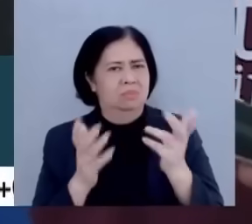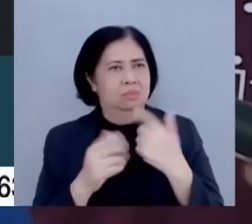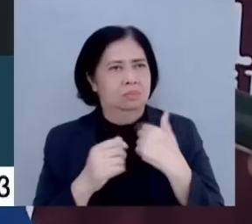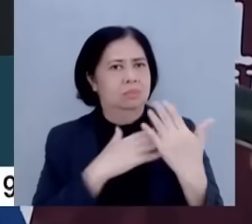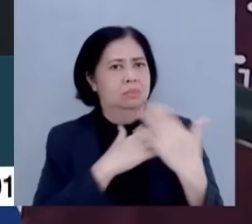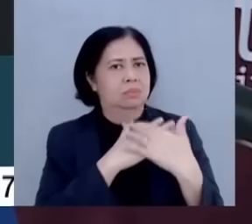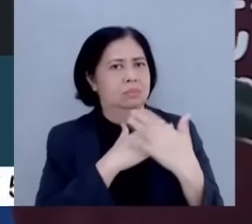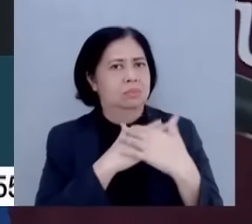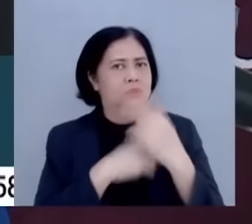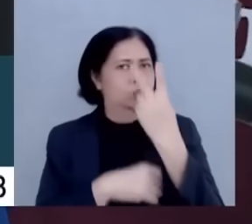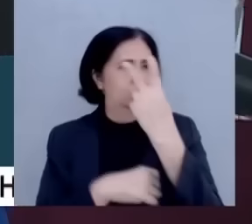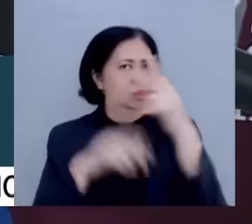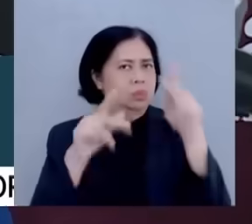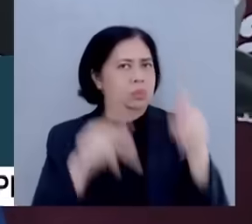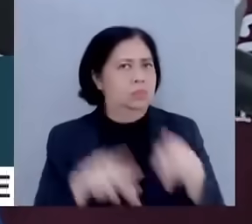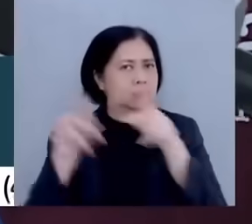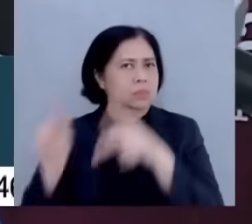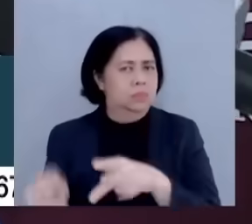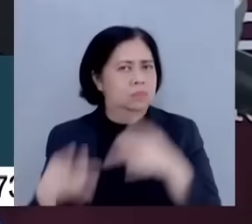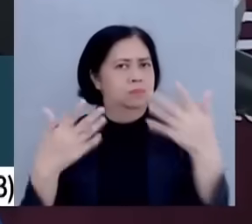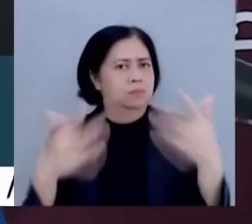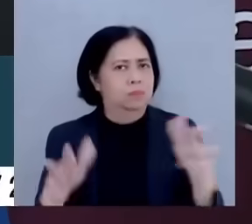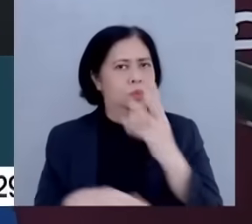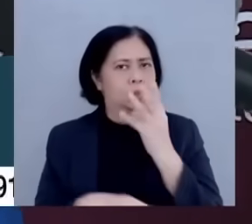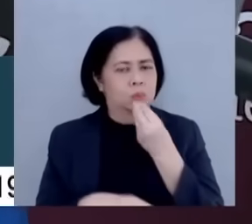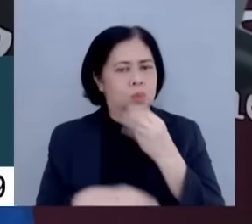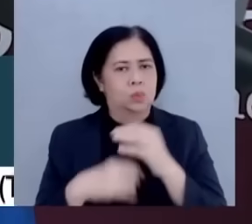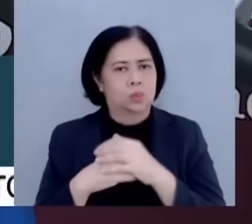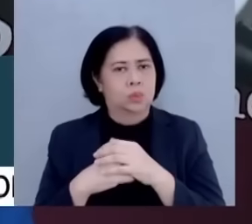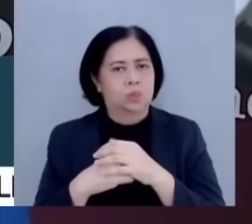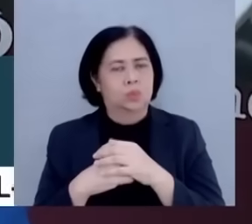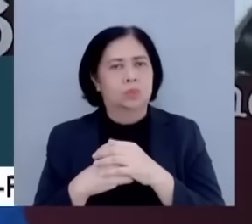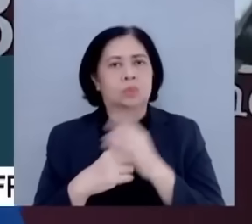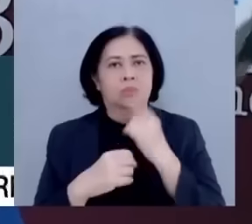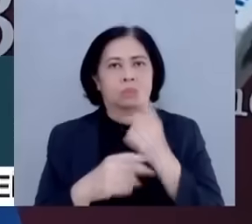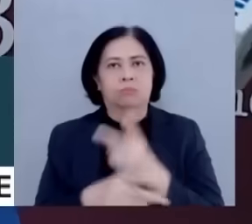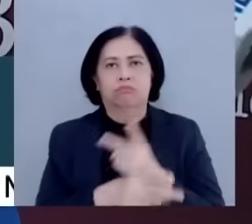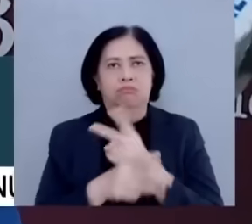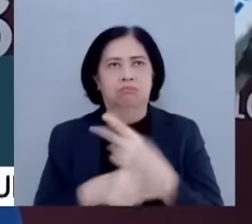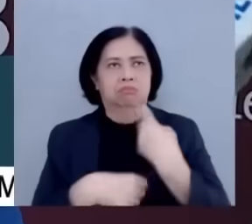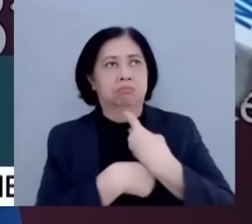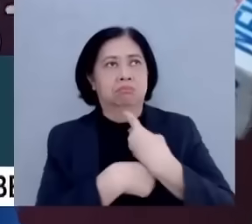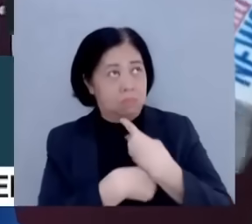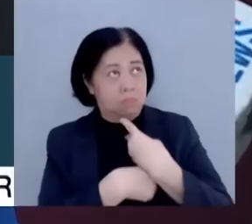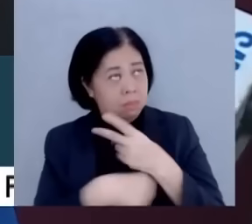two persons already. Two. Be careful.